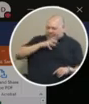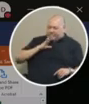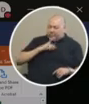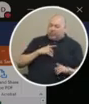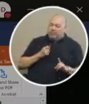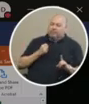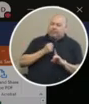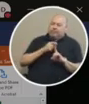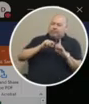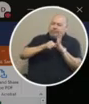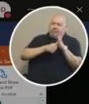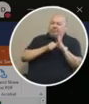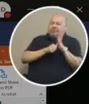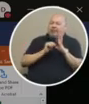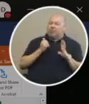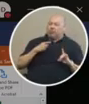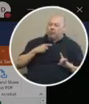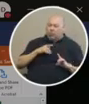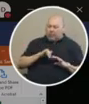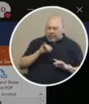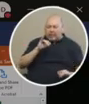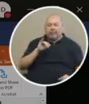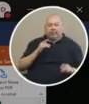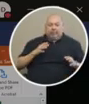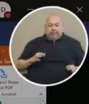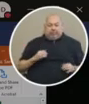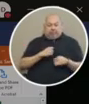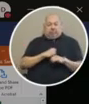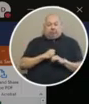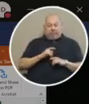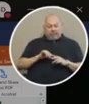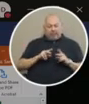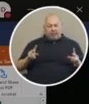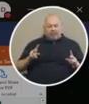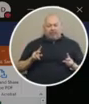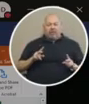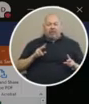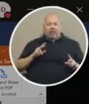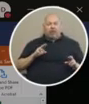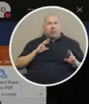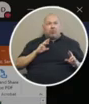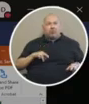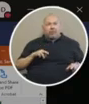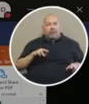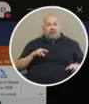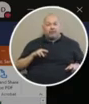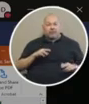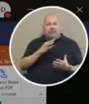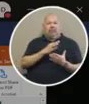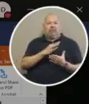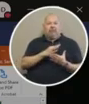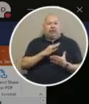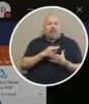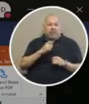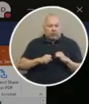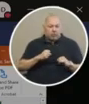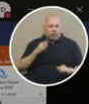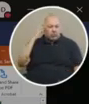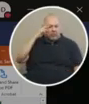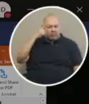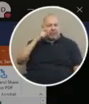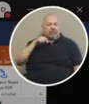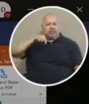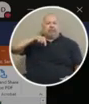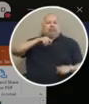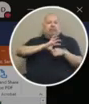made and that I made earlier. Again, the decisions we're making are based on either health or financial reasons due to